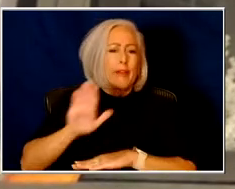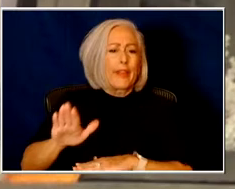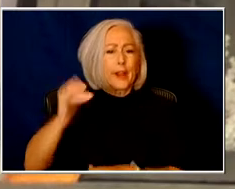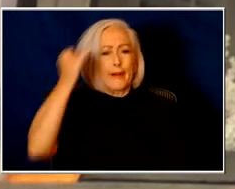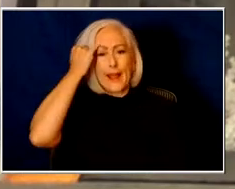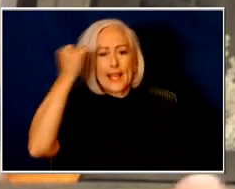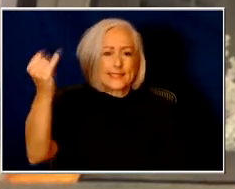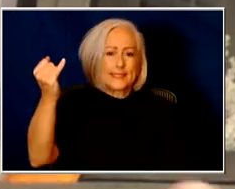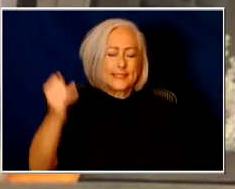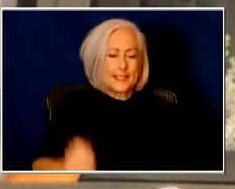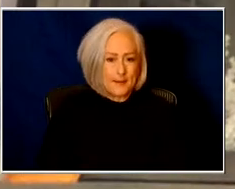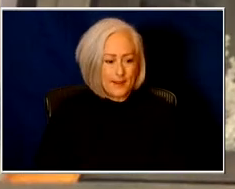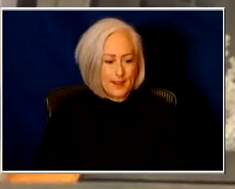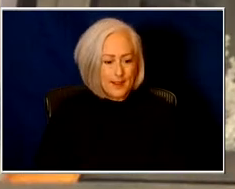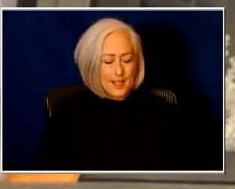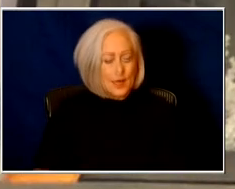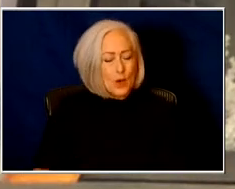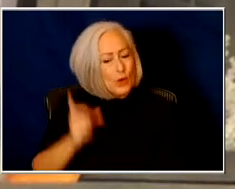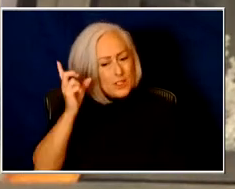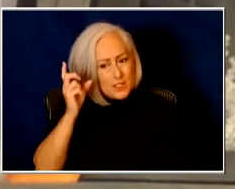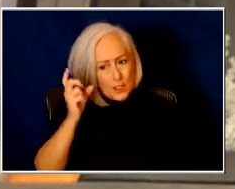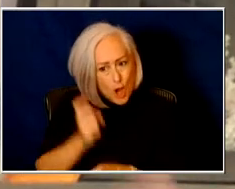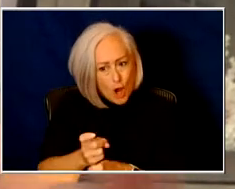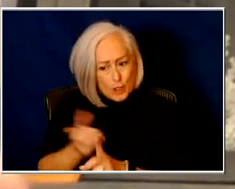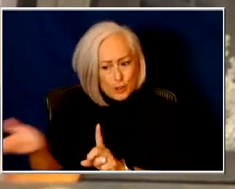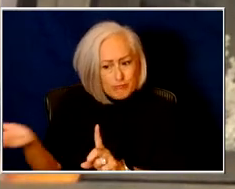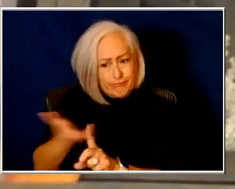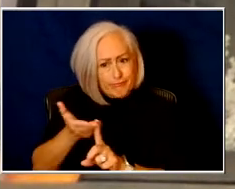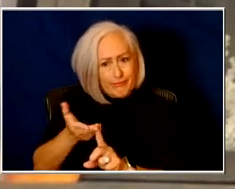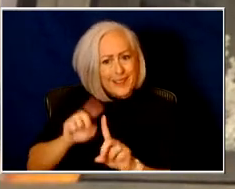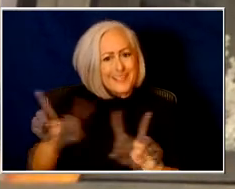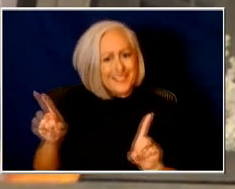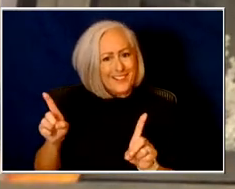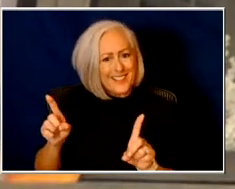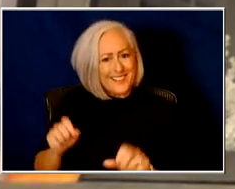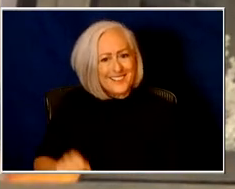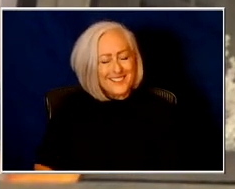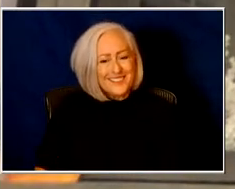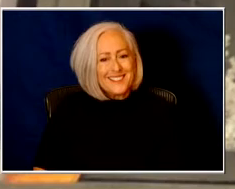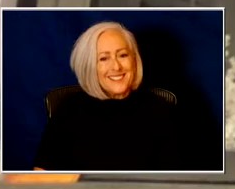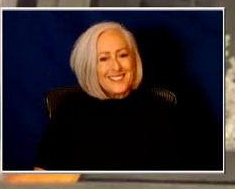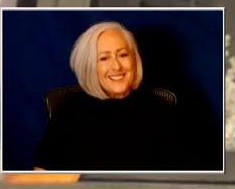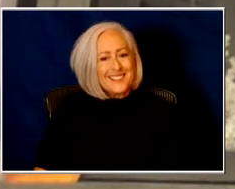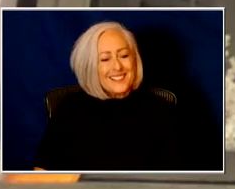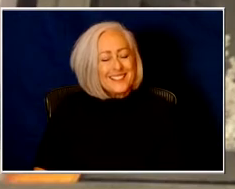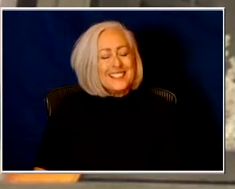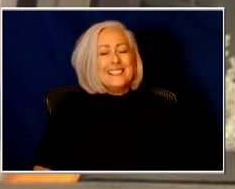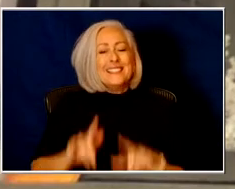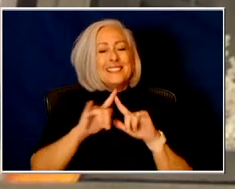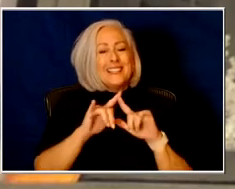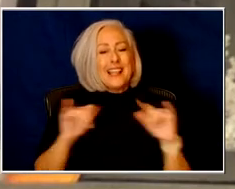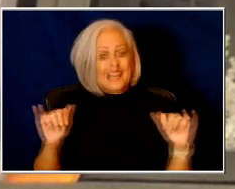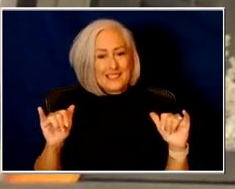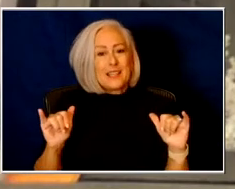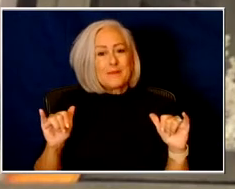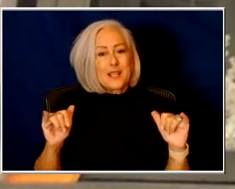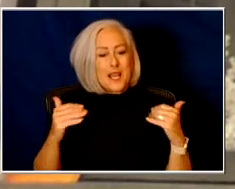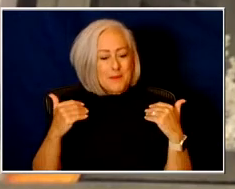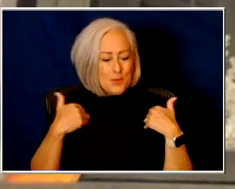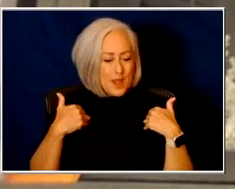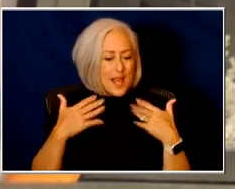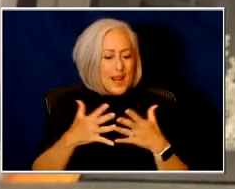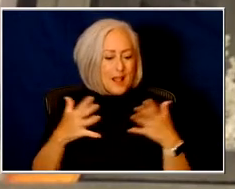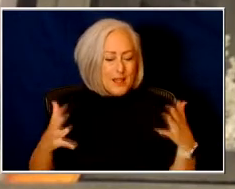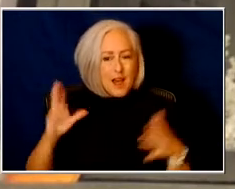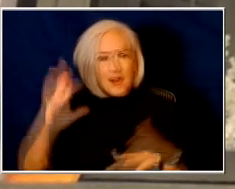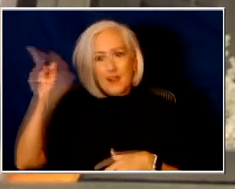to move those beliefs in a different direction and of course on top of it I think there were a lot of uh political and